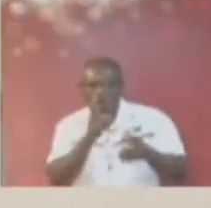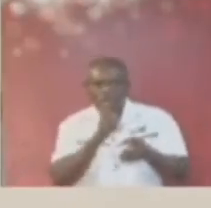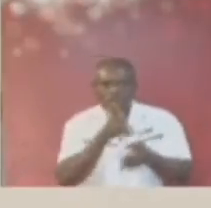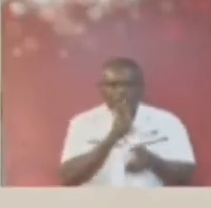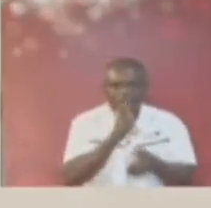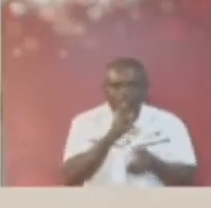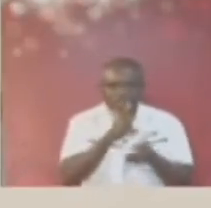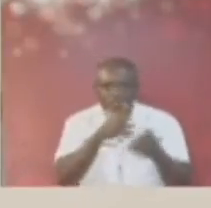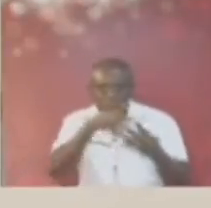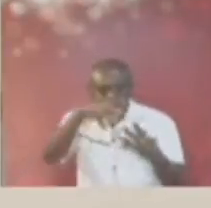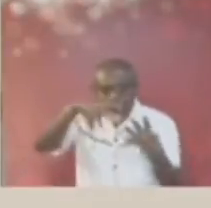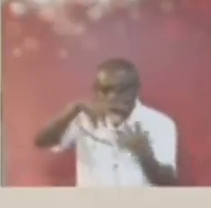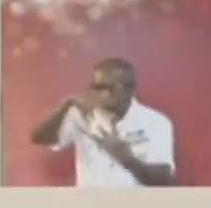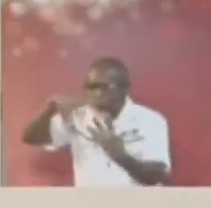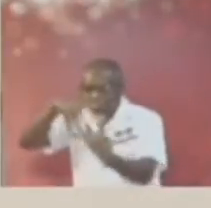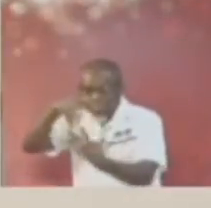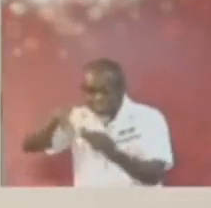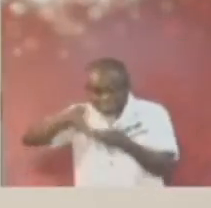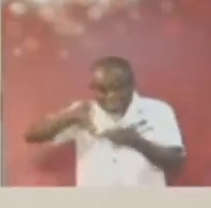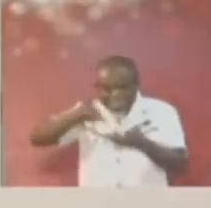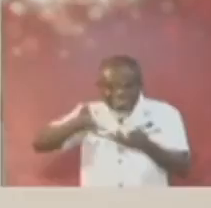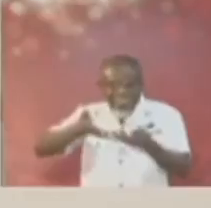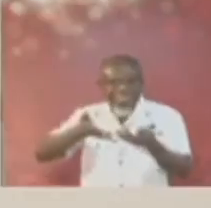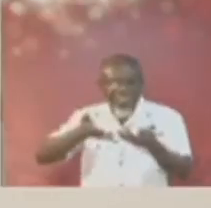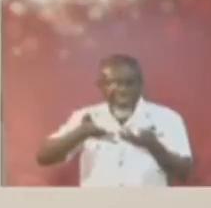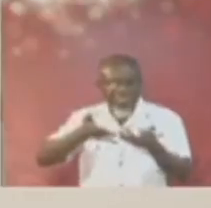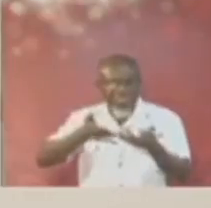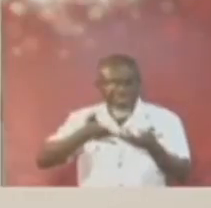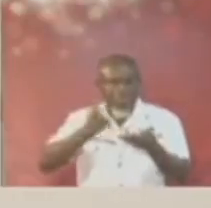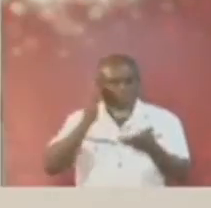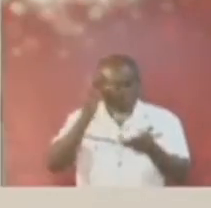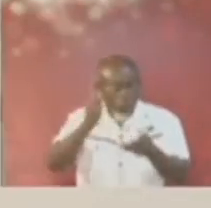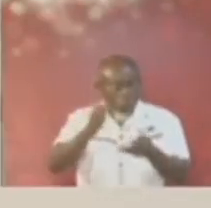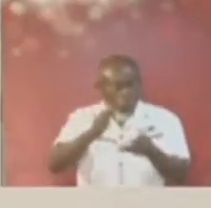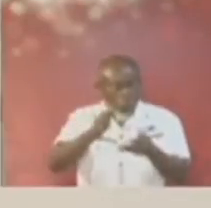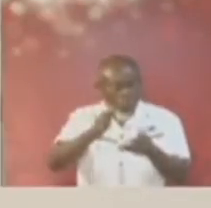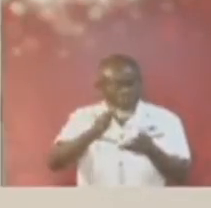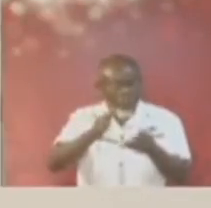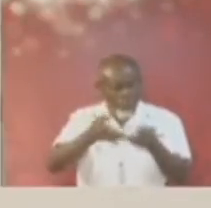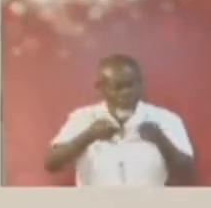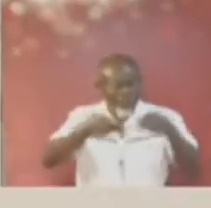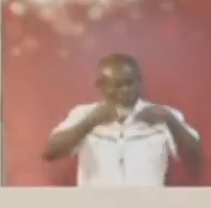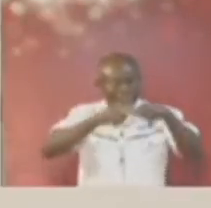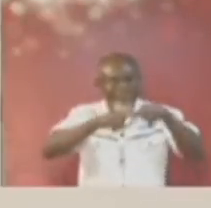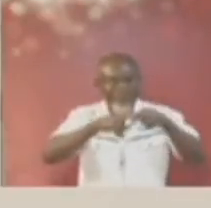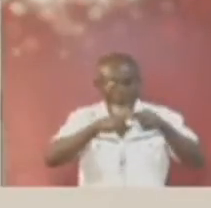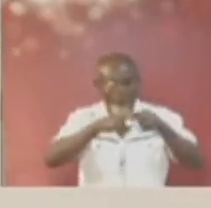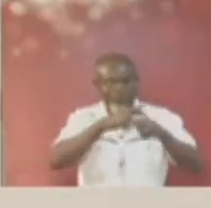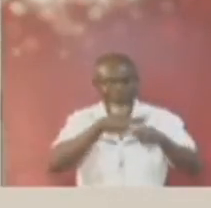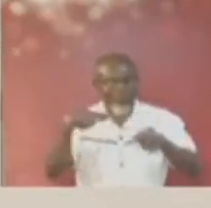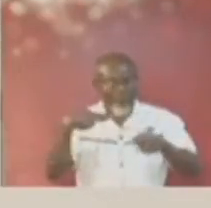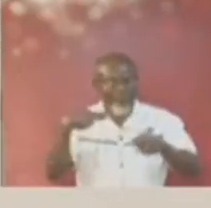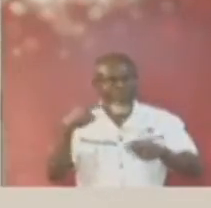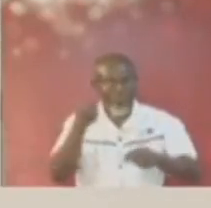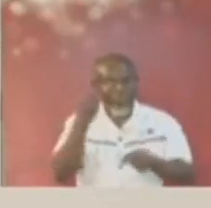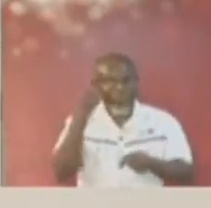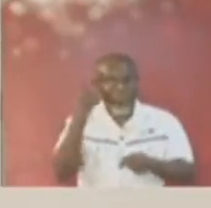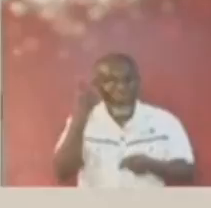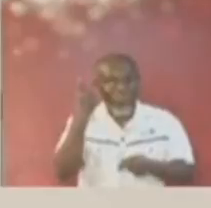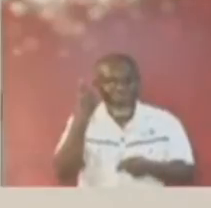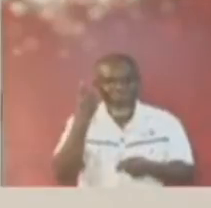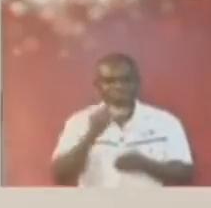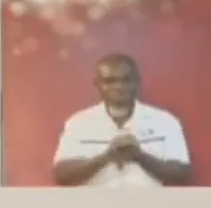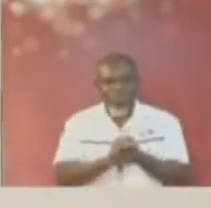interact with in a crowded space, will increase our risk, and clearly these settings are settings that can